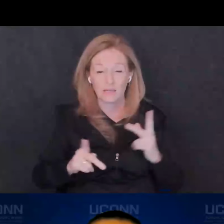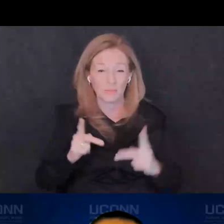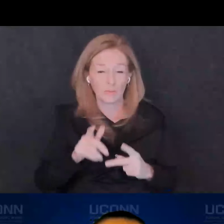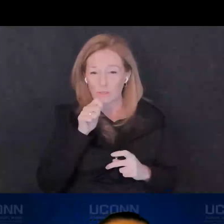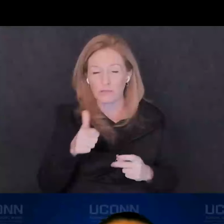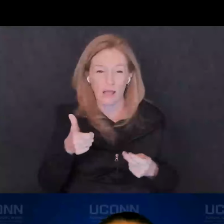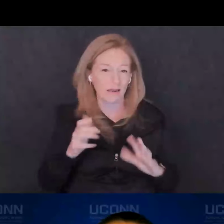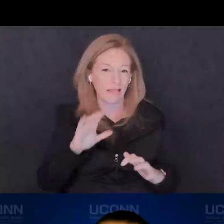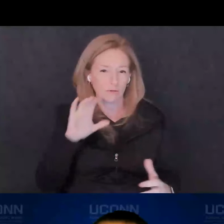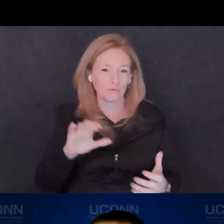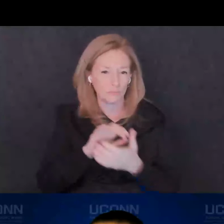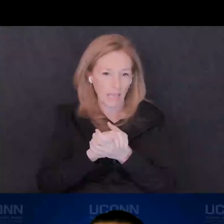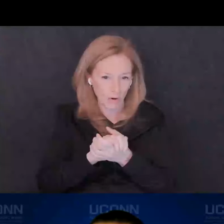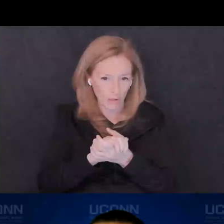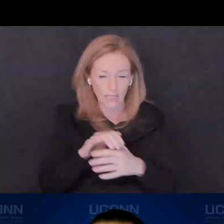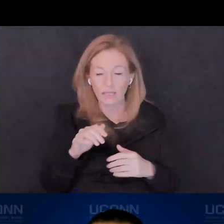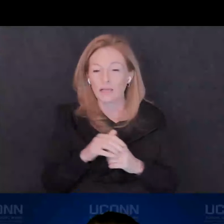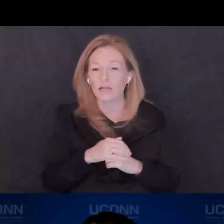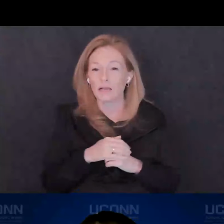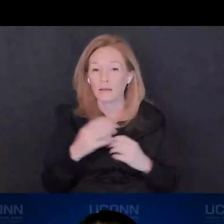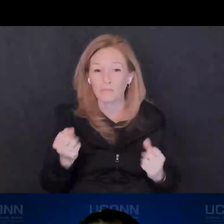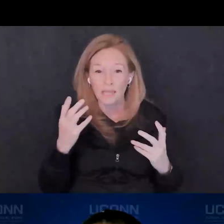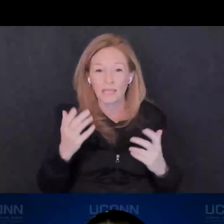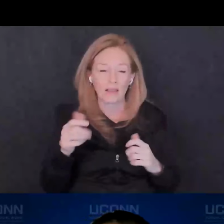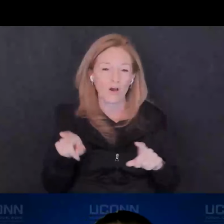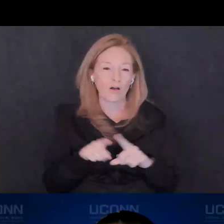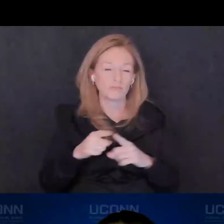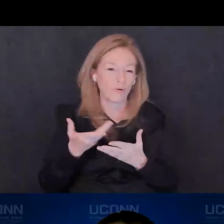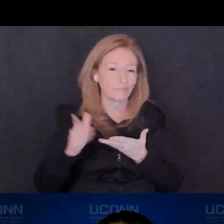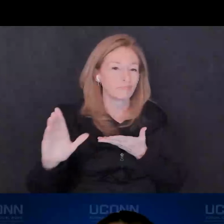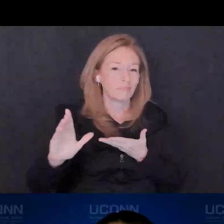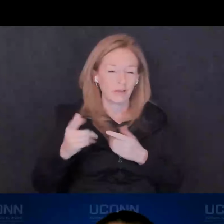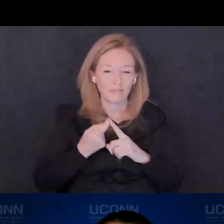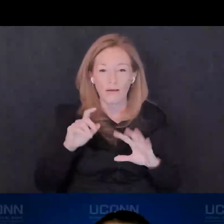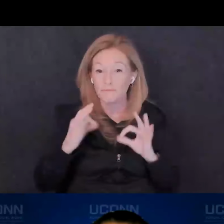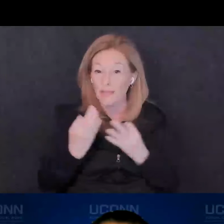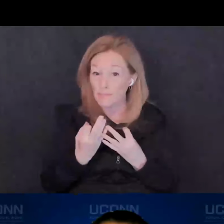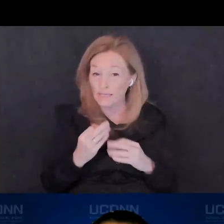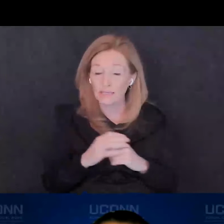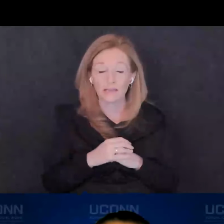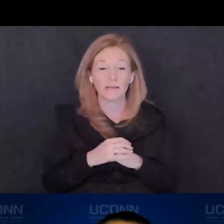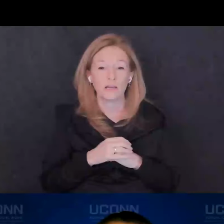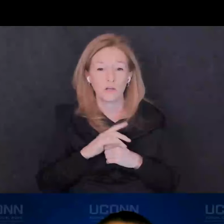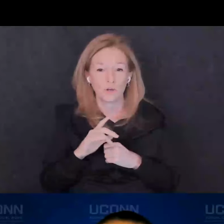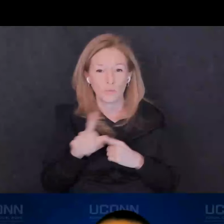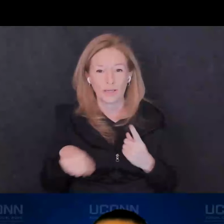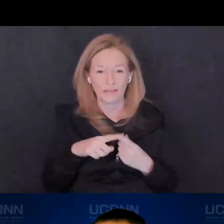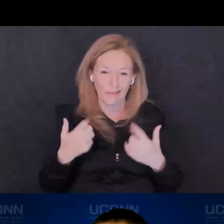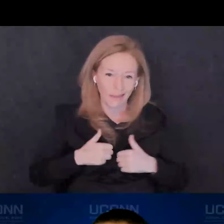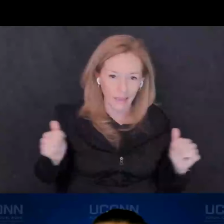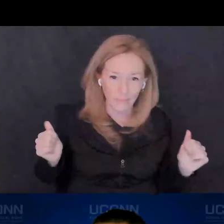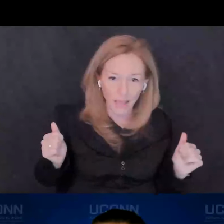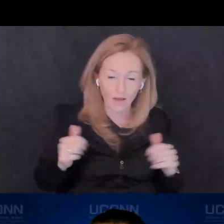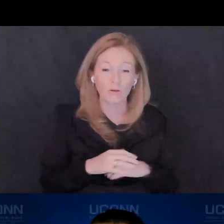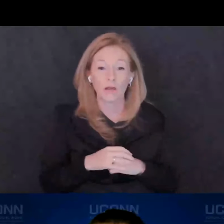married. Many were also ostracized from their families when they came out. And I'll just say